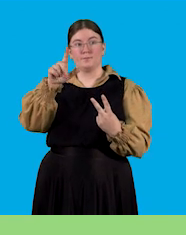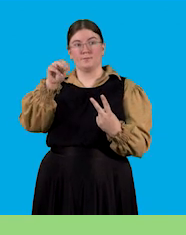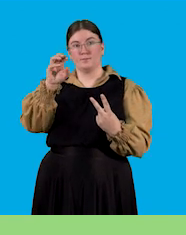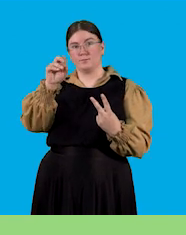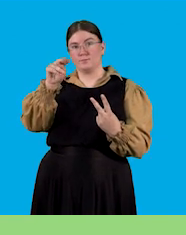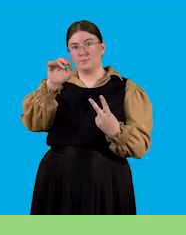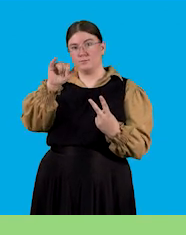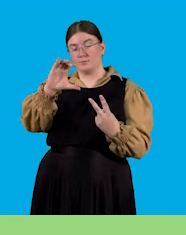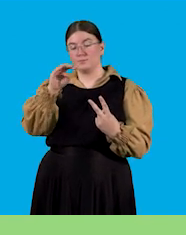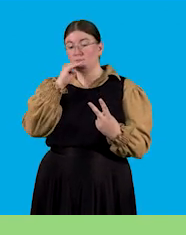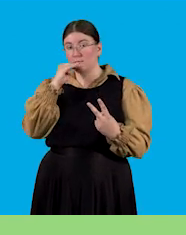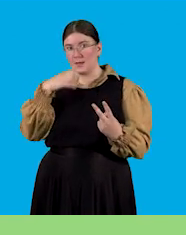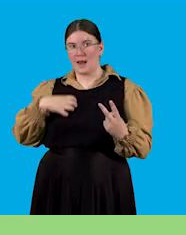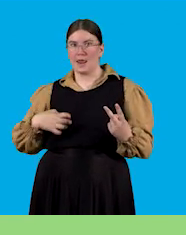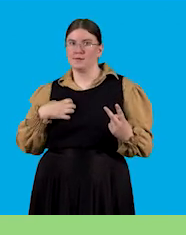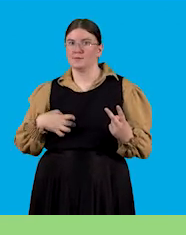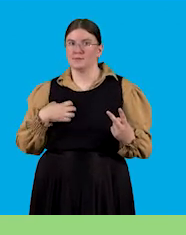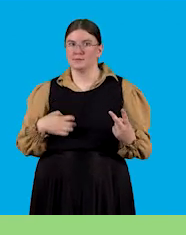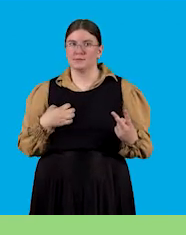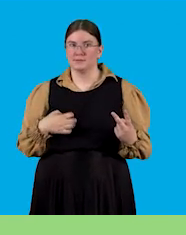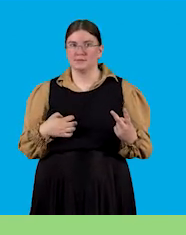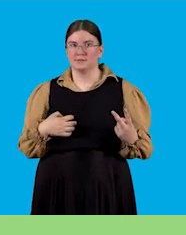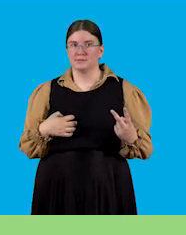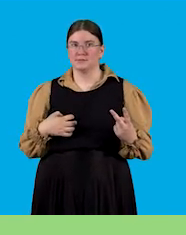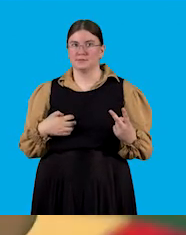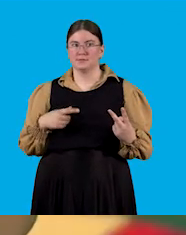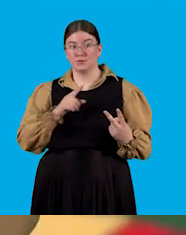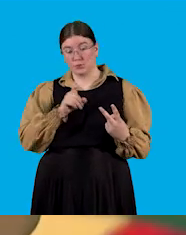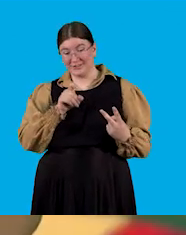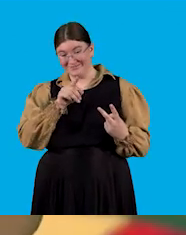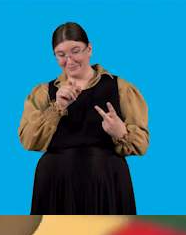that refers to the lungs. So it's basically which